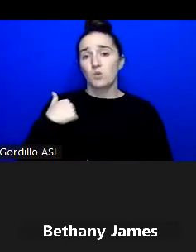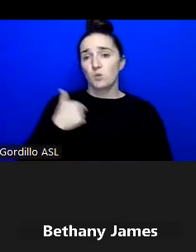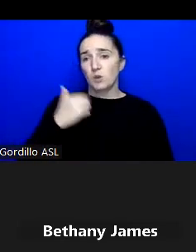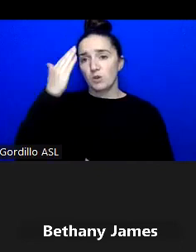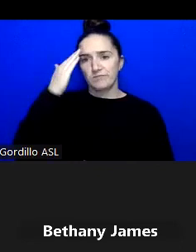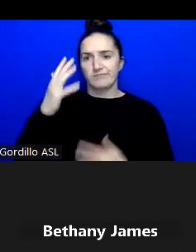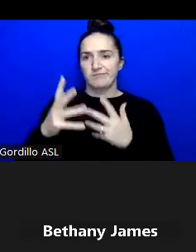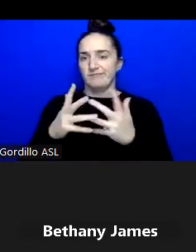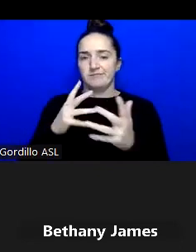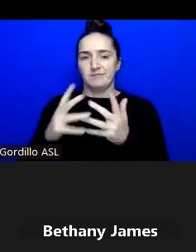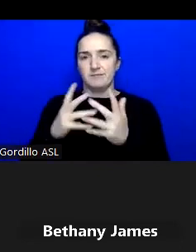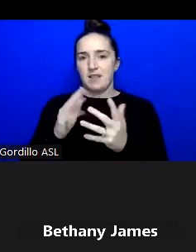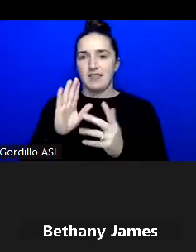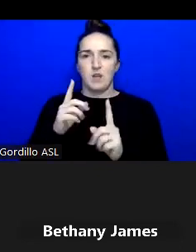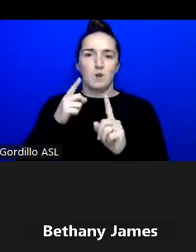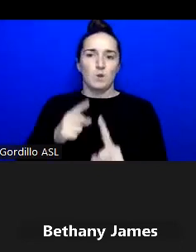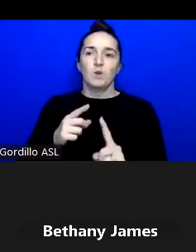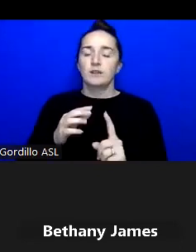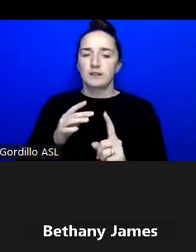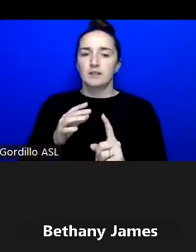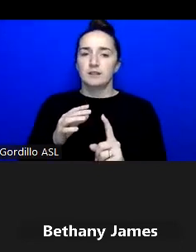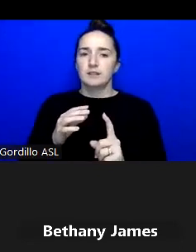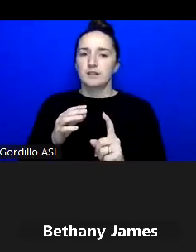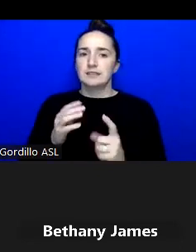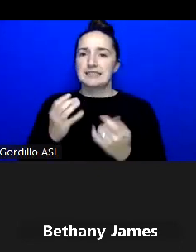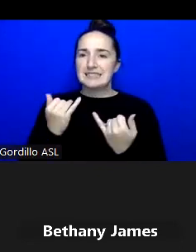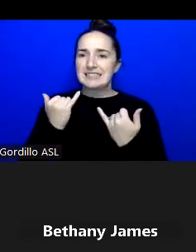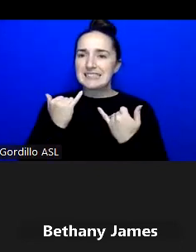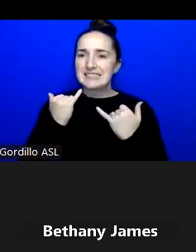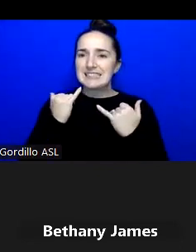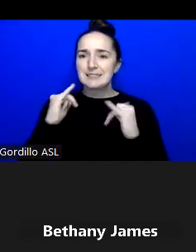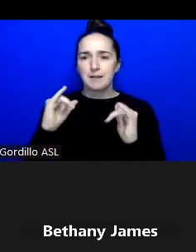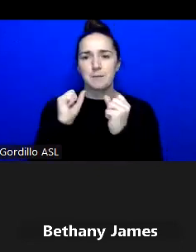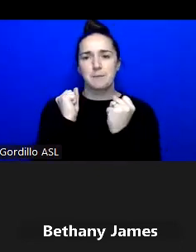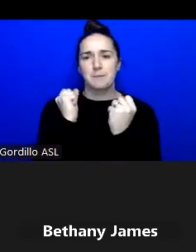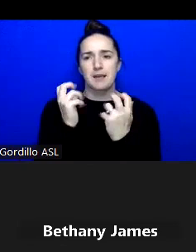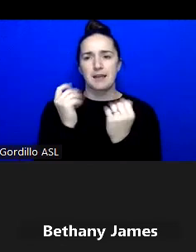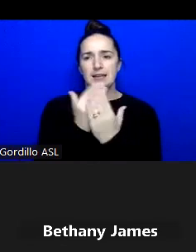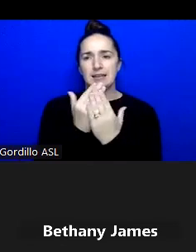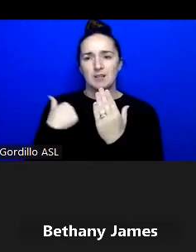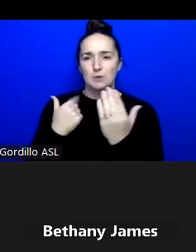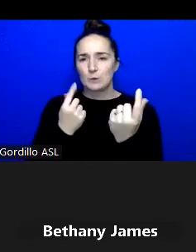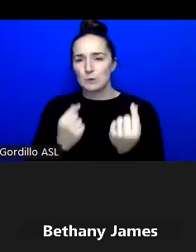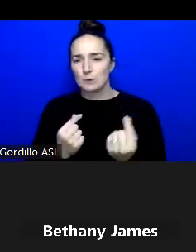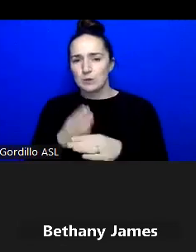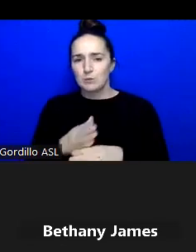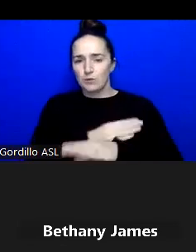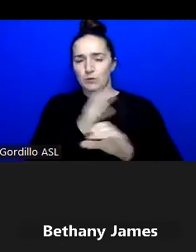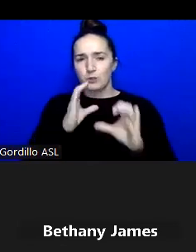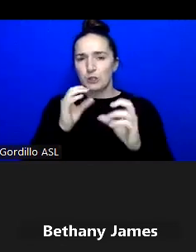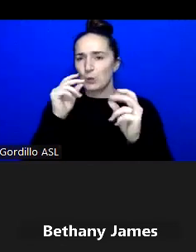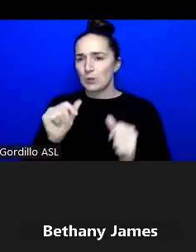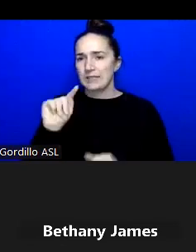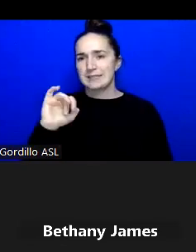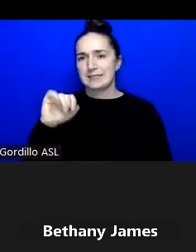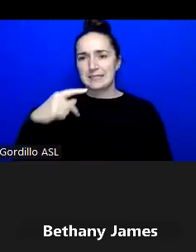where somebody falls with that, there are a lot of things that we can do to help improve communication. So this is just some kind of quick tips, but